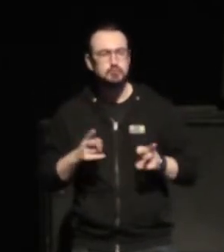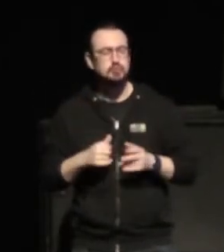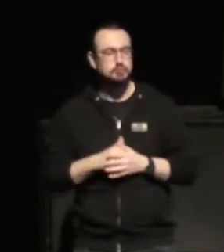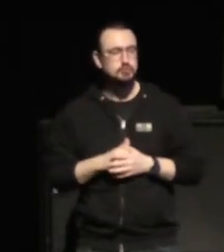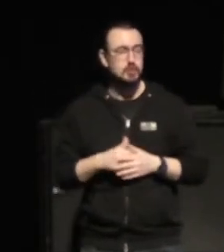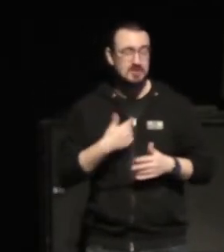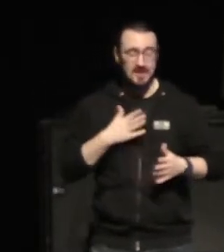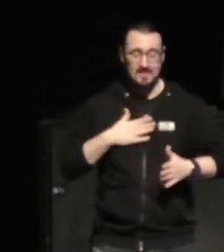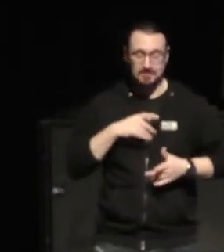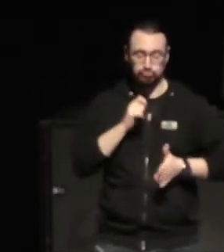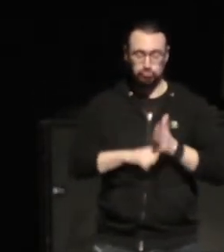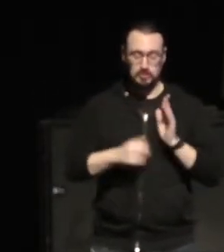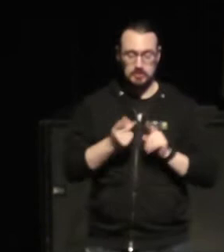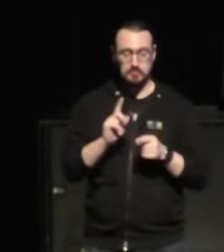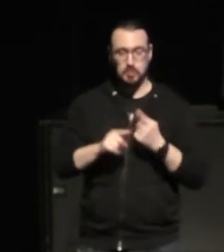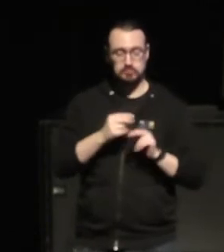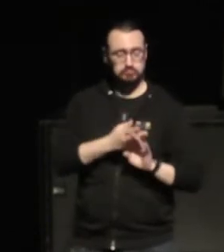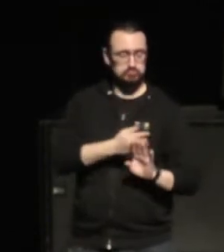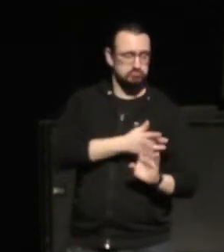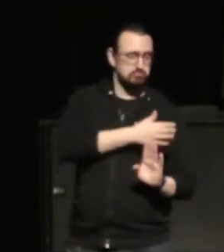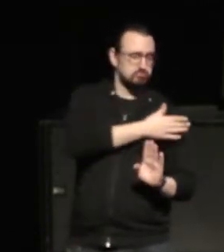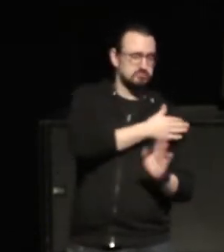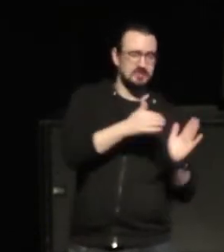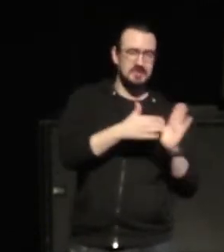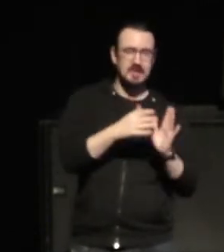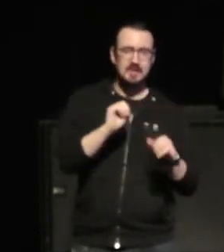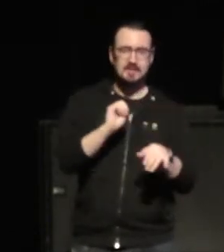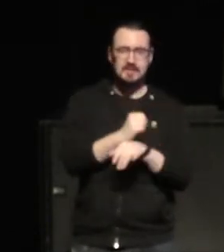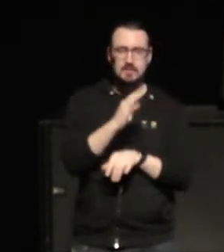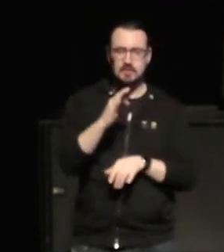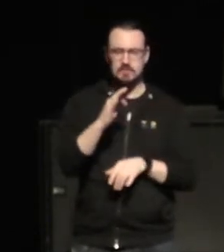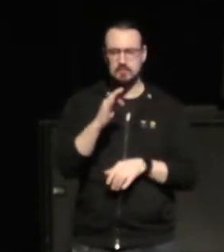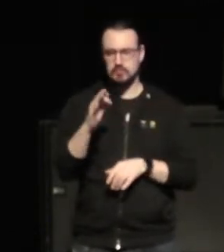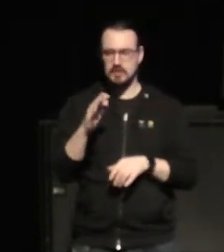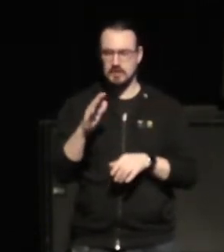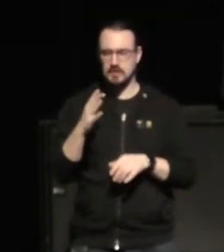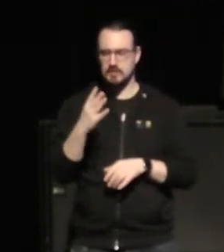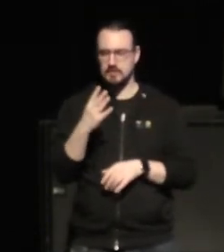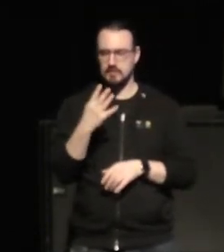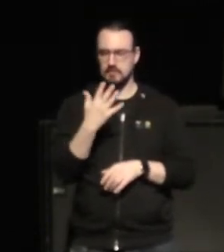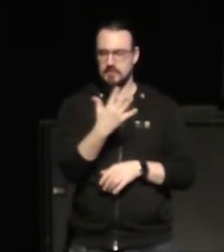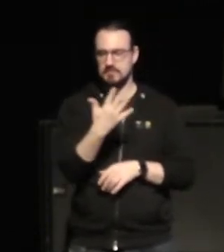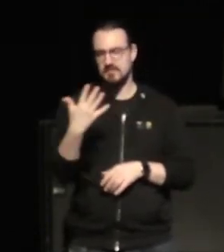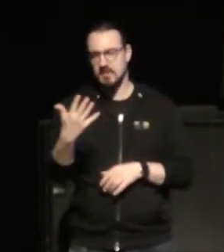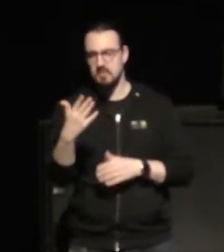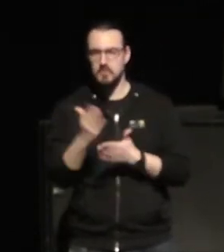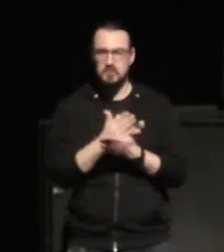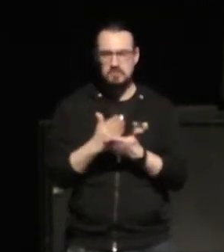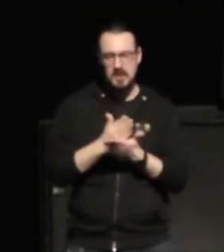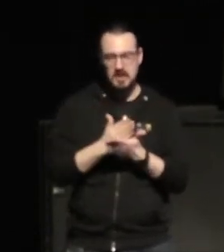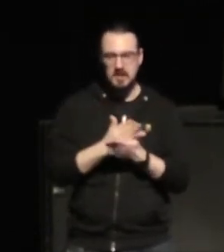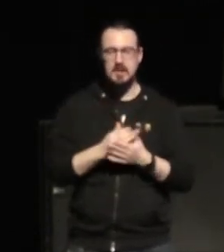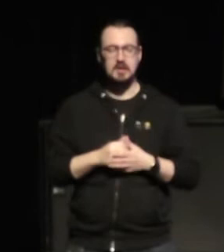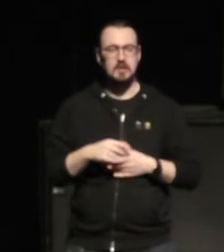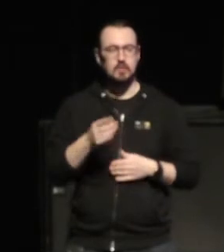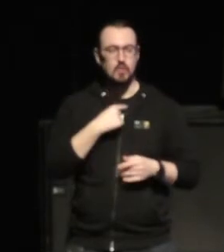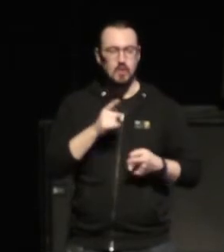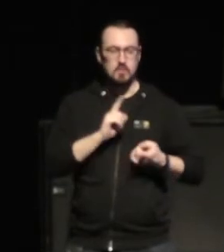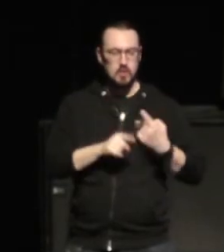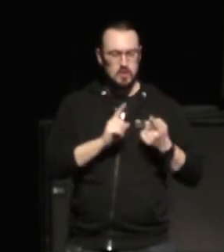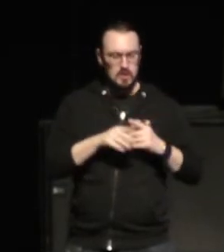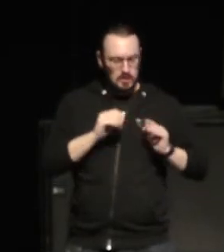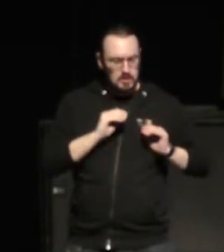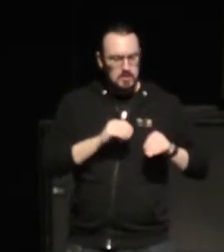I would like to start with traveling back in time to 1955 around, where the great acceleration started,